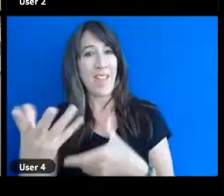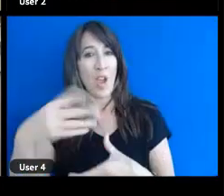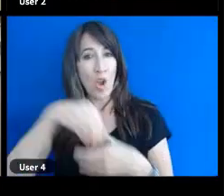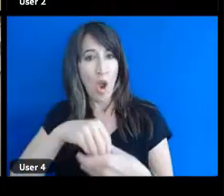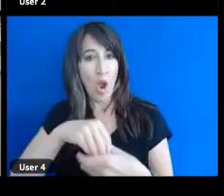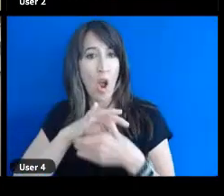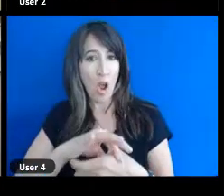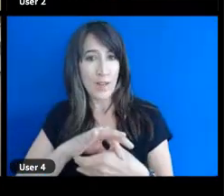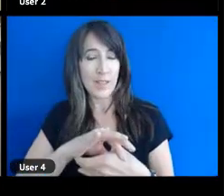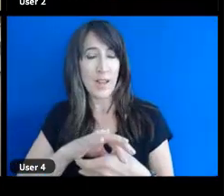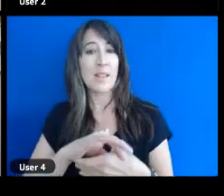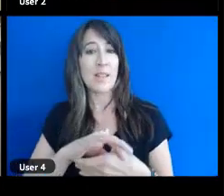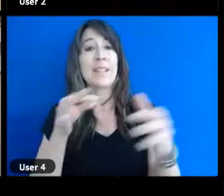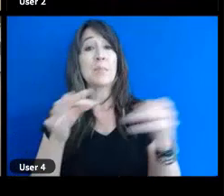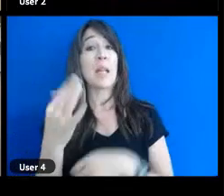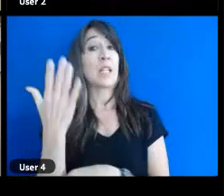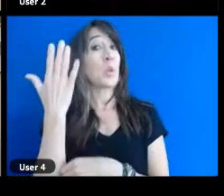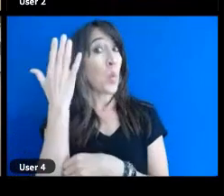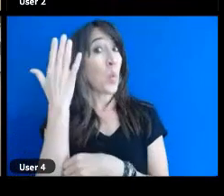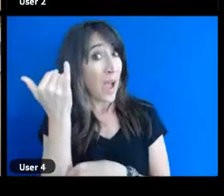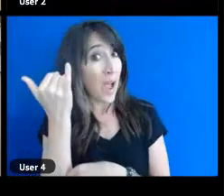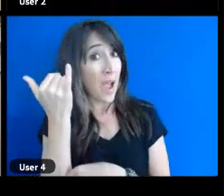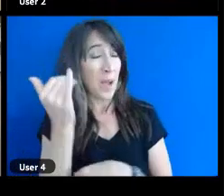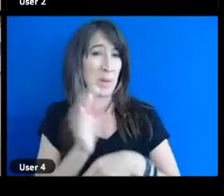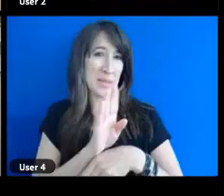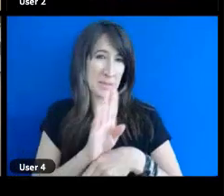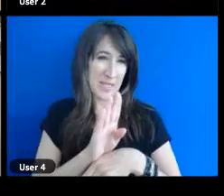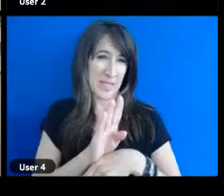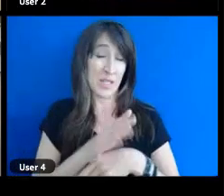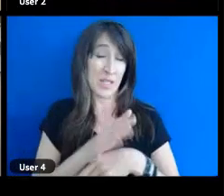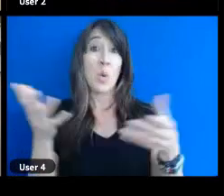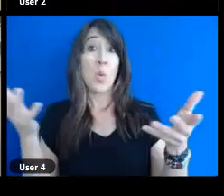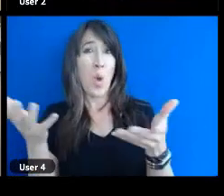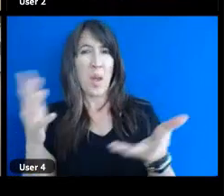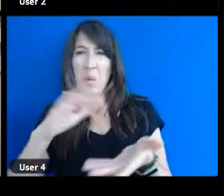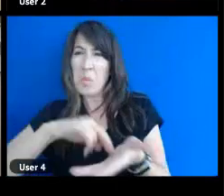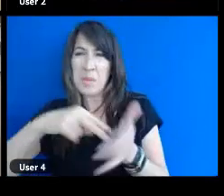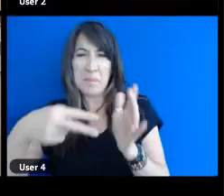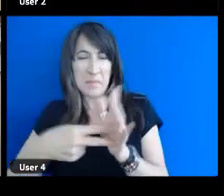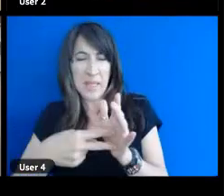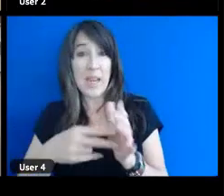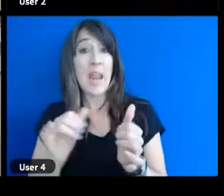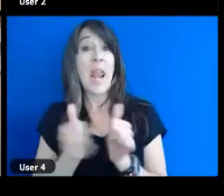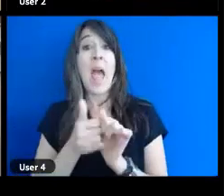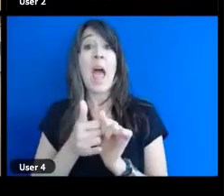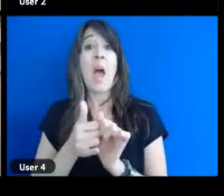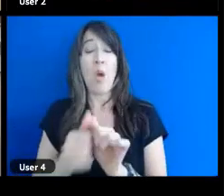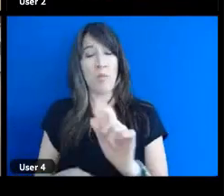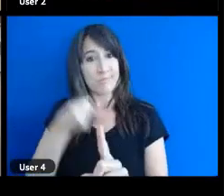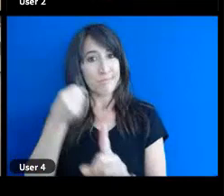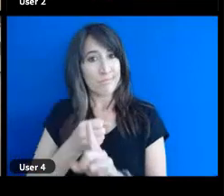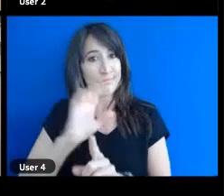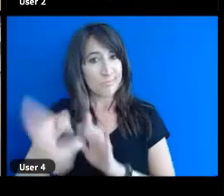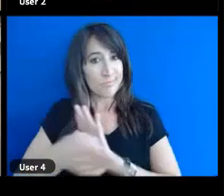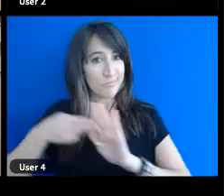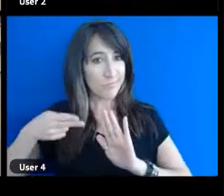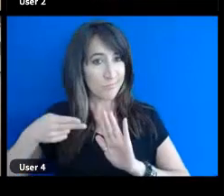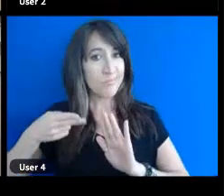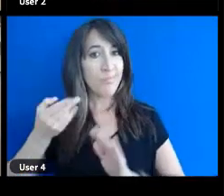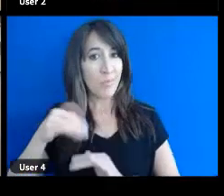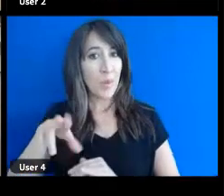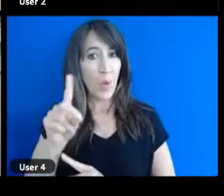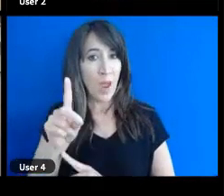is the business benefits, the what, which is what is an inclusive employer and how does it impact your brand as an employer